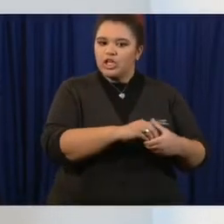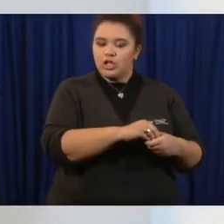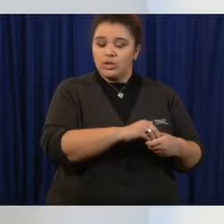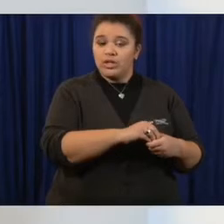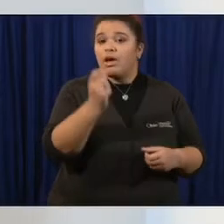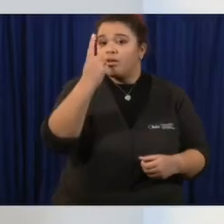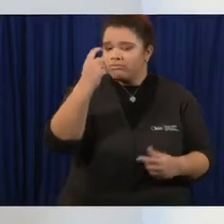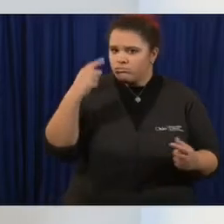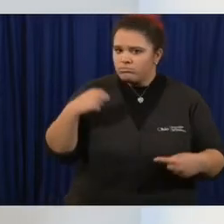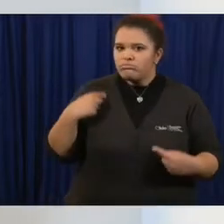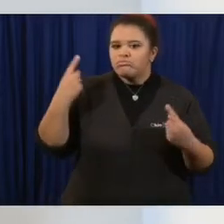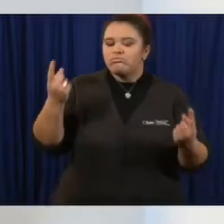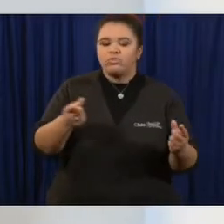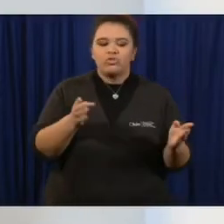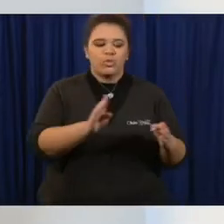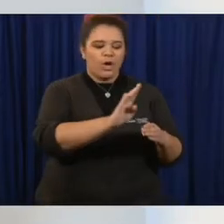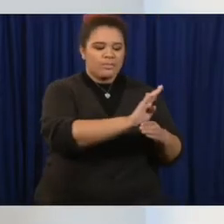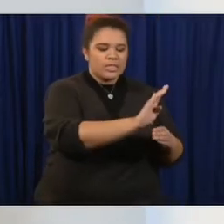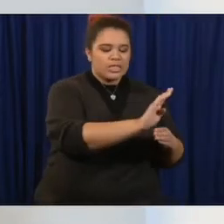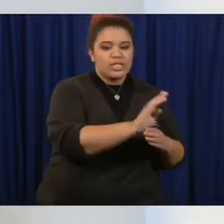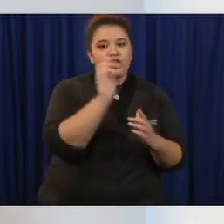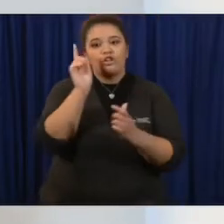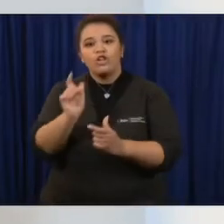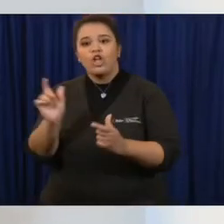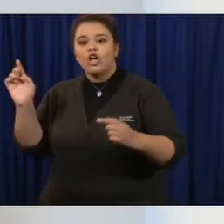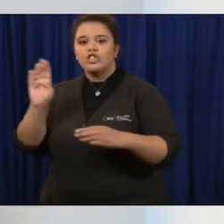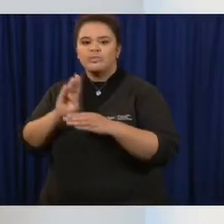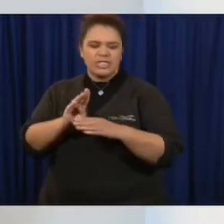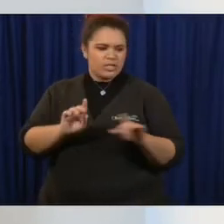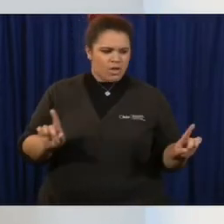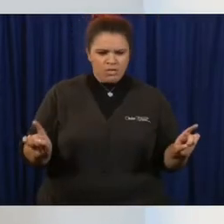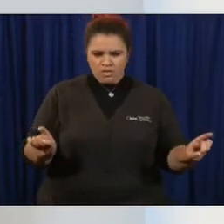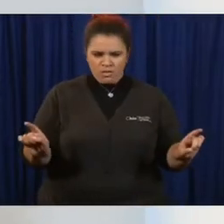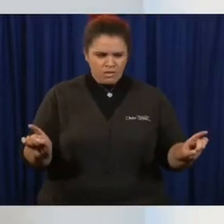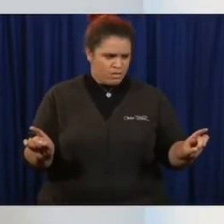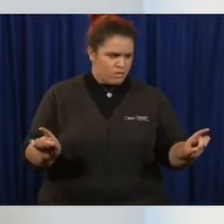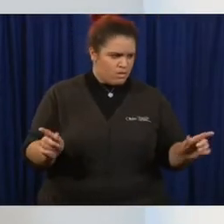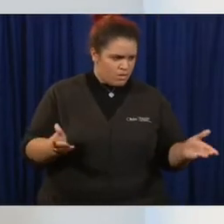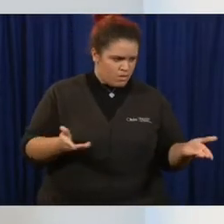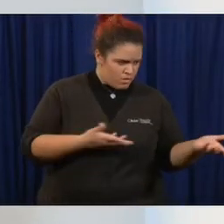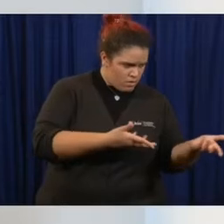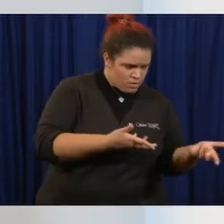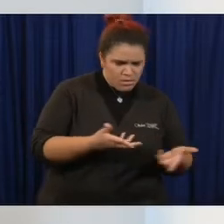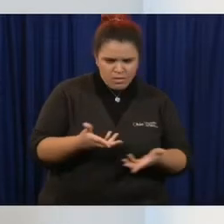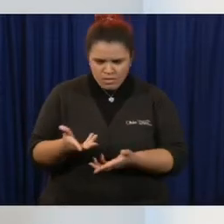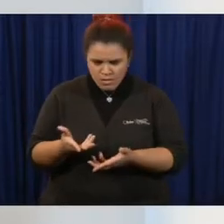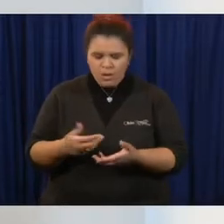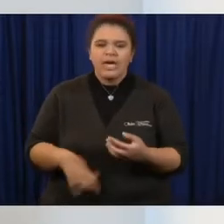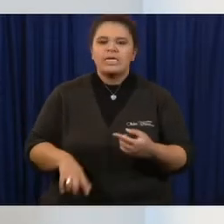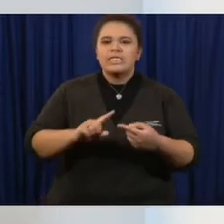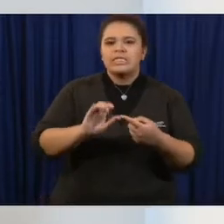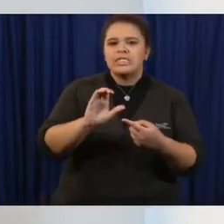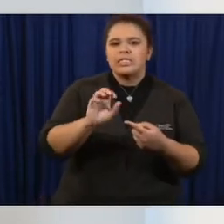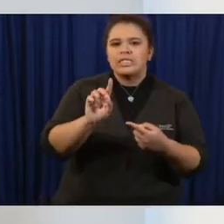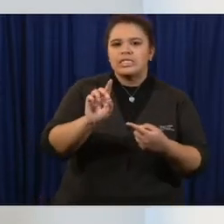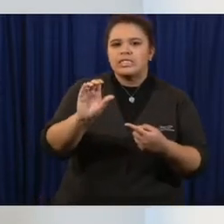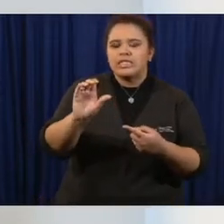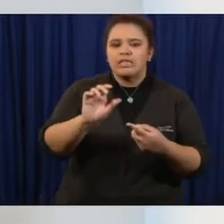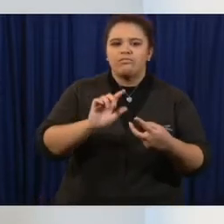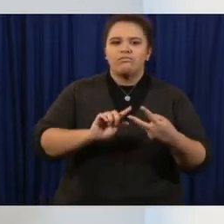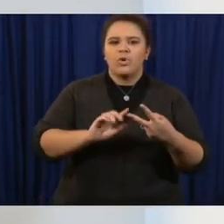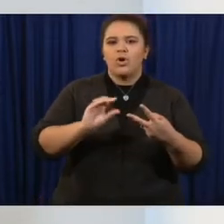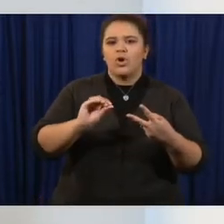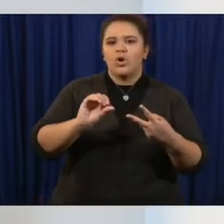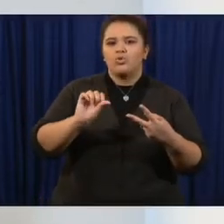with small businesses. We've consulted with large businesses. We look at CDC guidelines. We look at OSHA guidelines. We look at Homeland